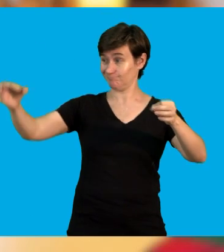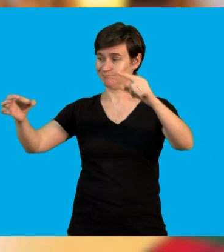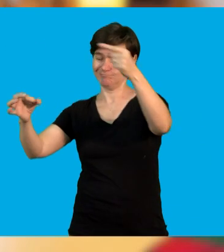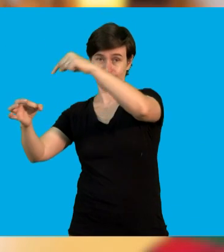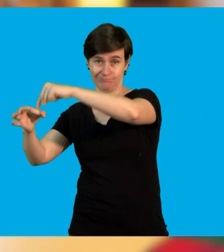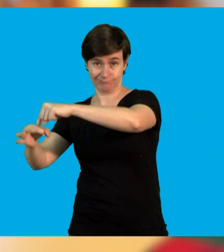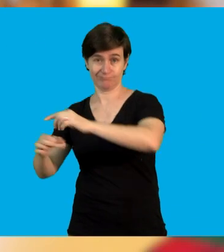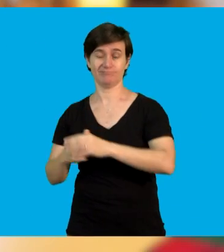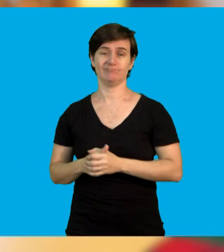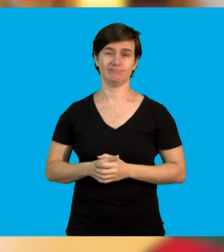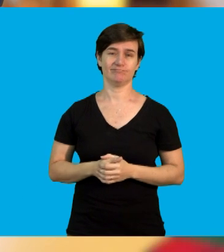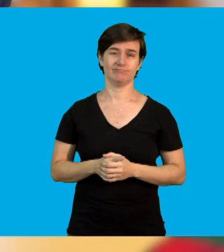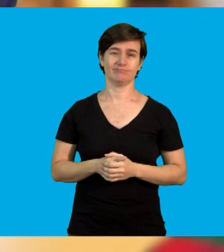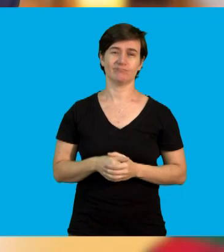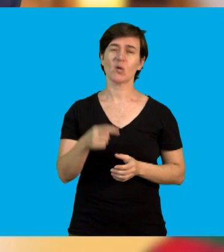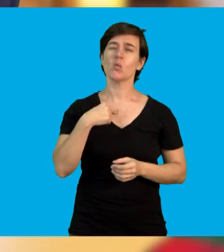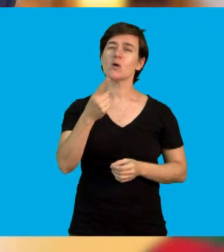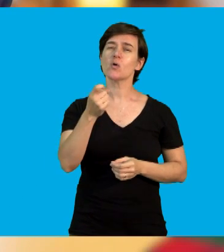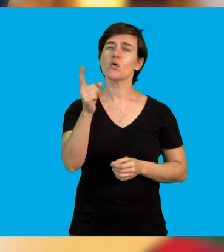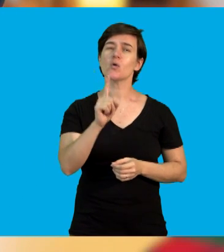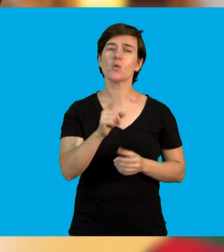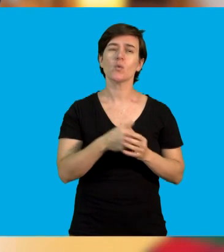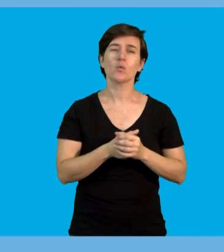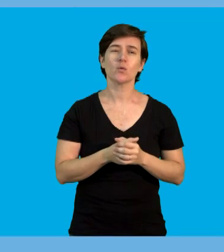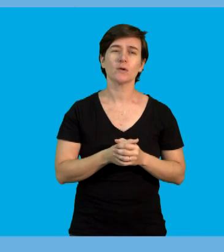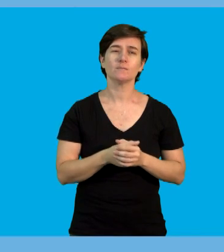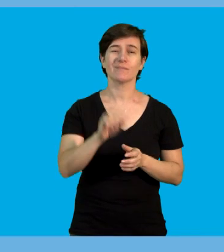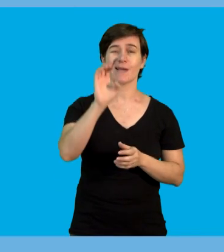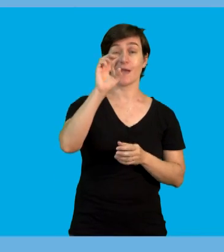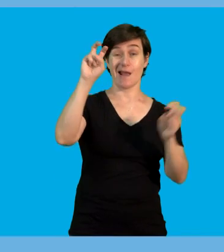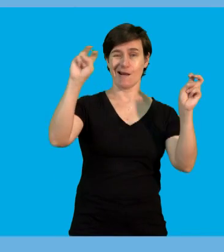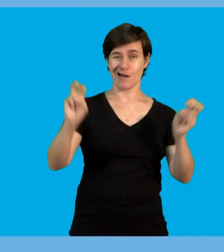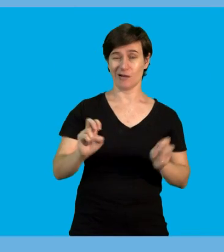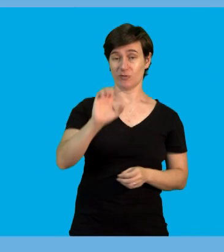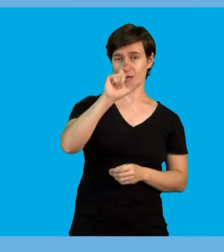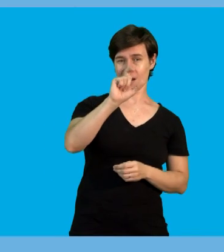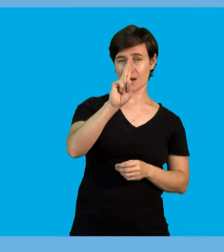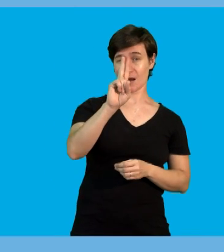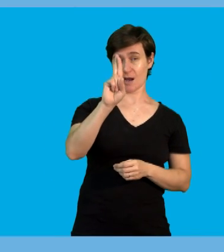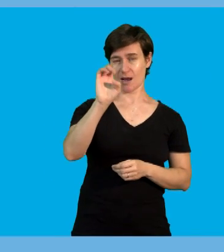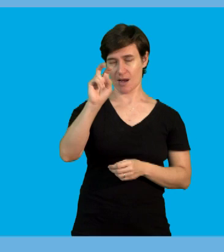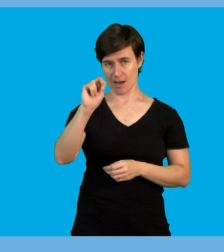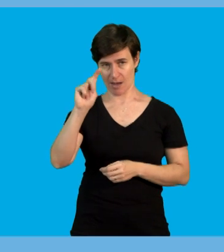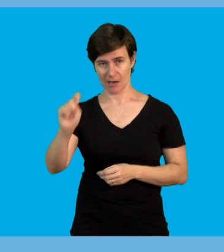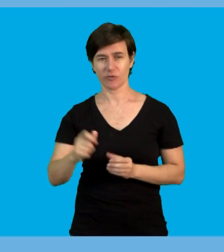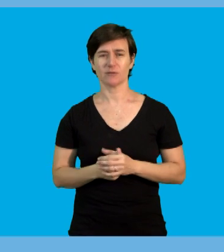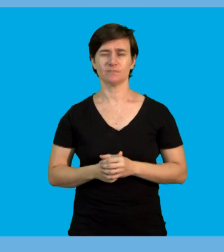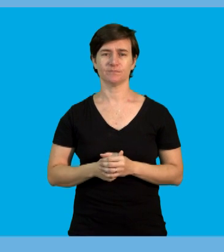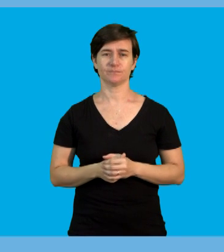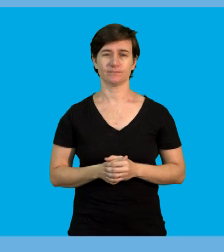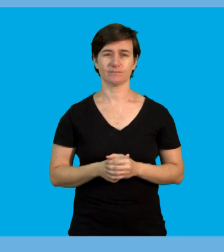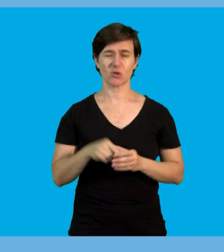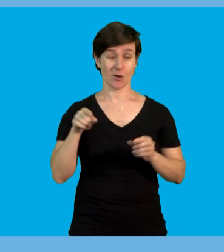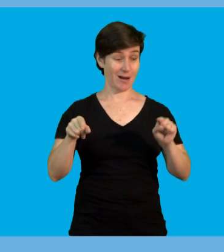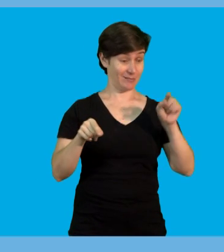of electrons from one point to the other, we refer to that as the electric current. So what's then going to happen is, as the potential